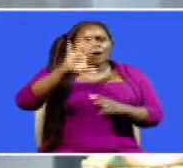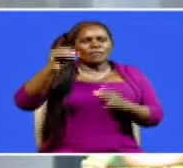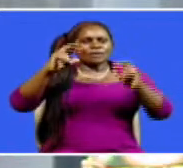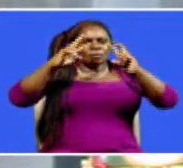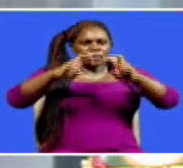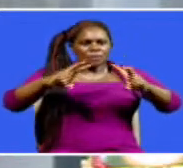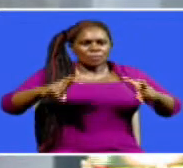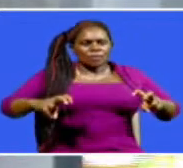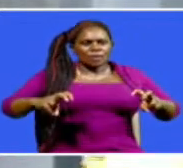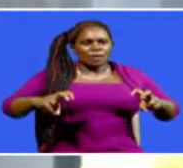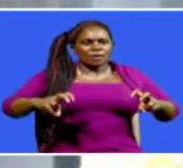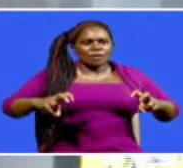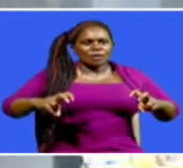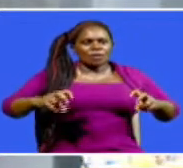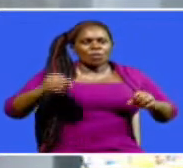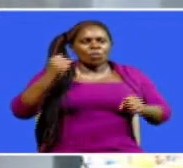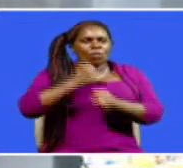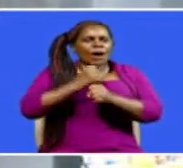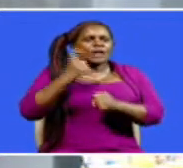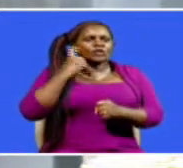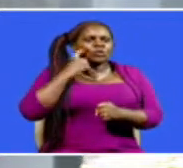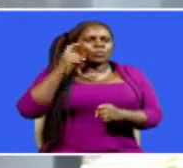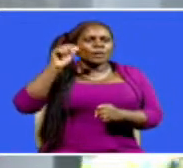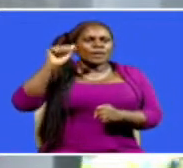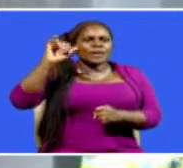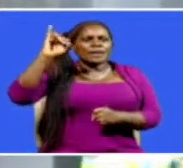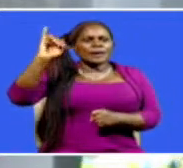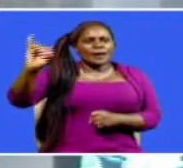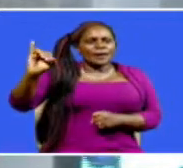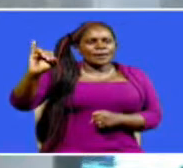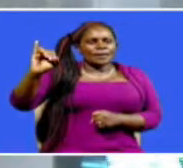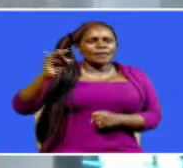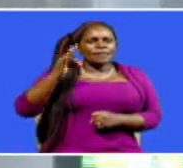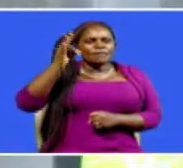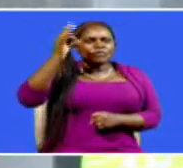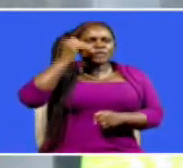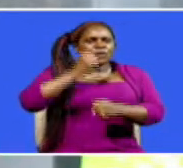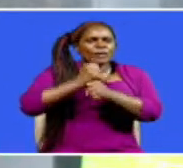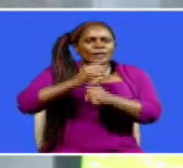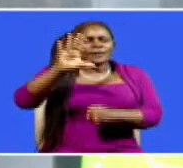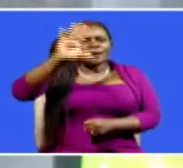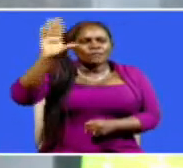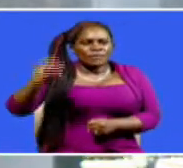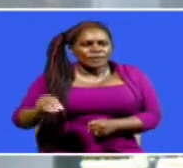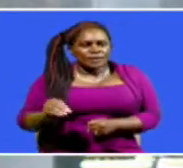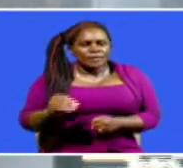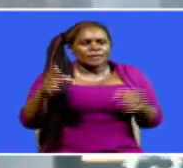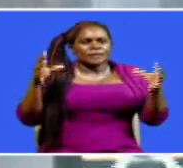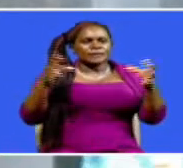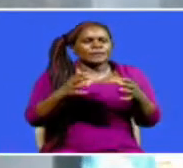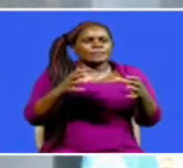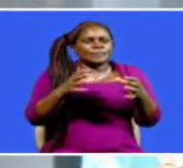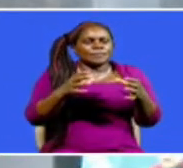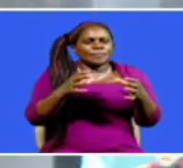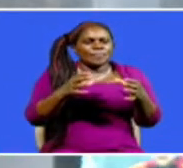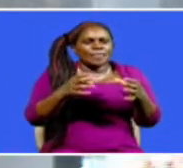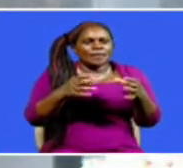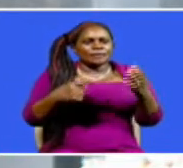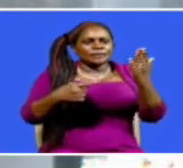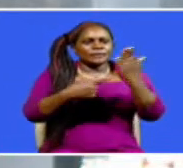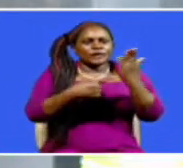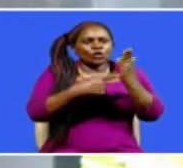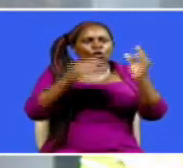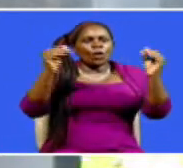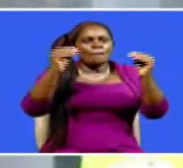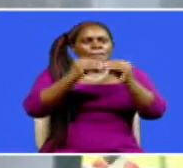Research Institute MARI workshop on AI and future of work in Africa, where a team of experts in the tech industry